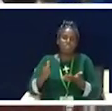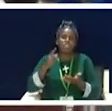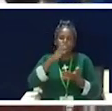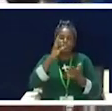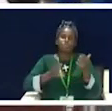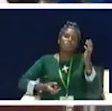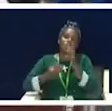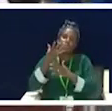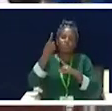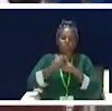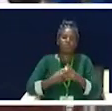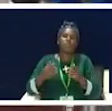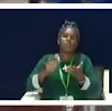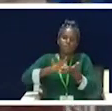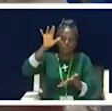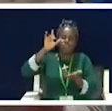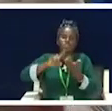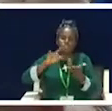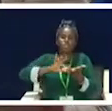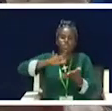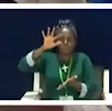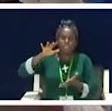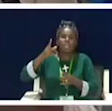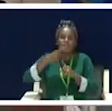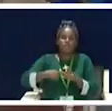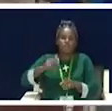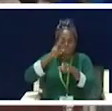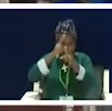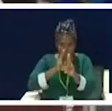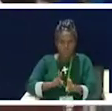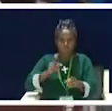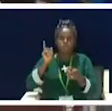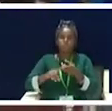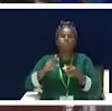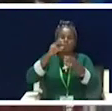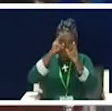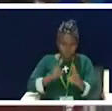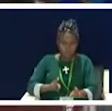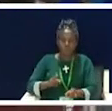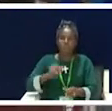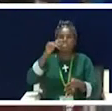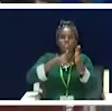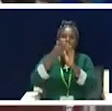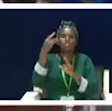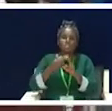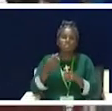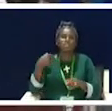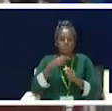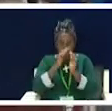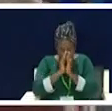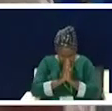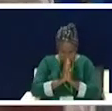from glory to glory and from honor to honor. In Jesus' name I pray.